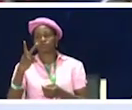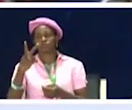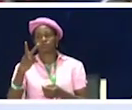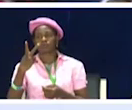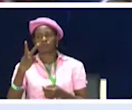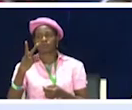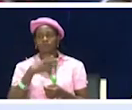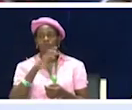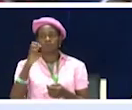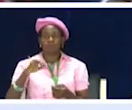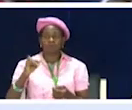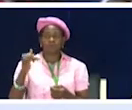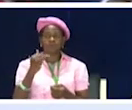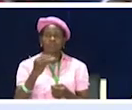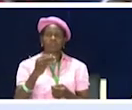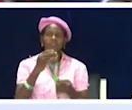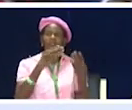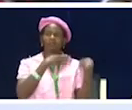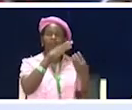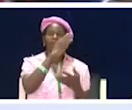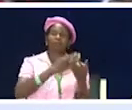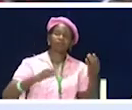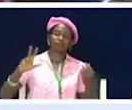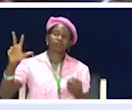and Everlasting Arms Part 3,